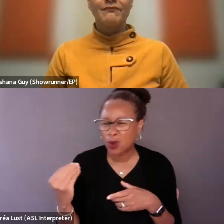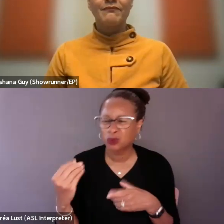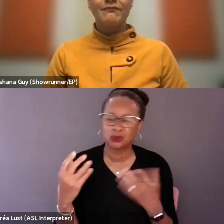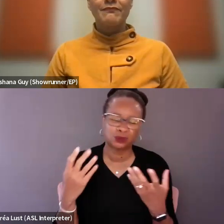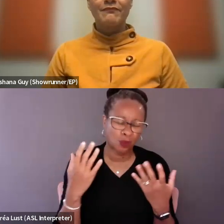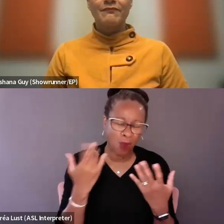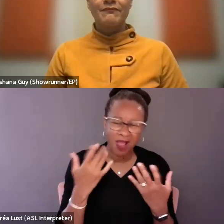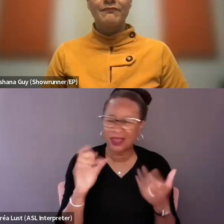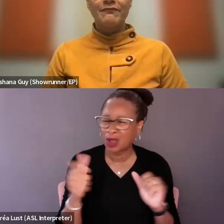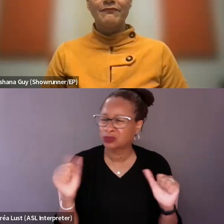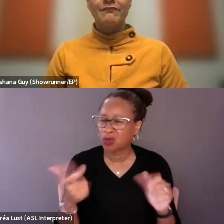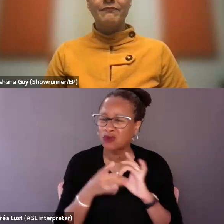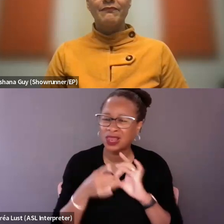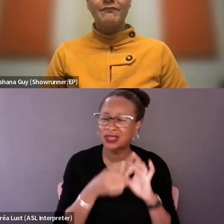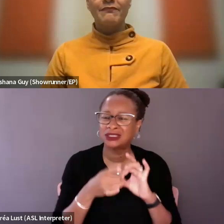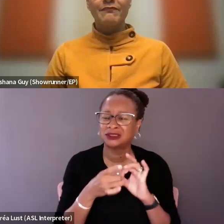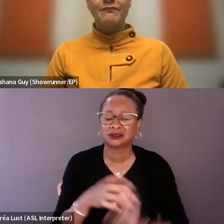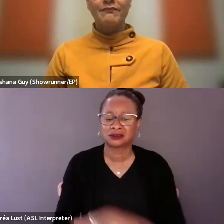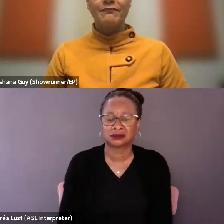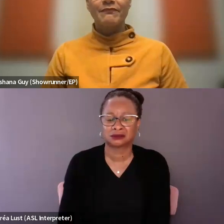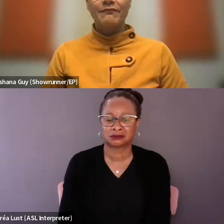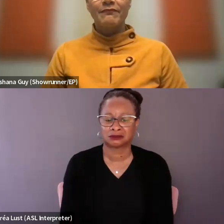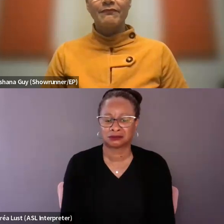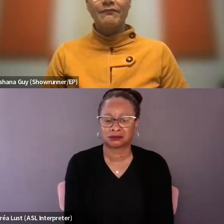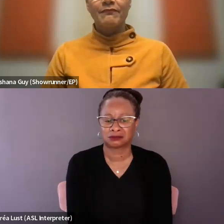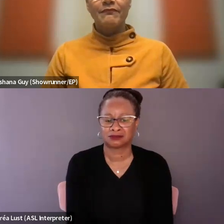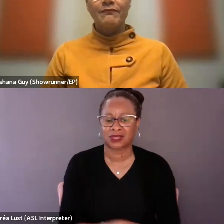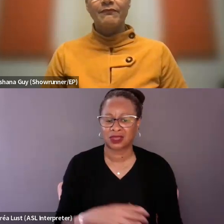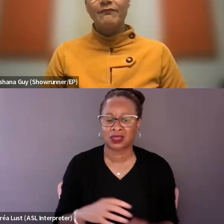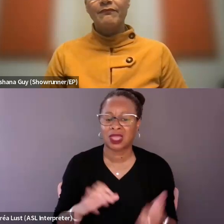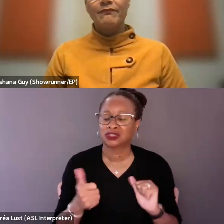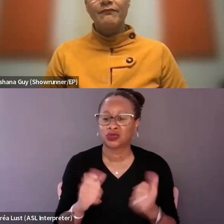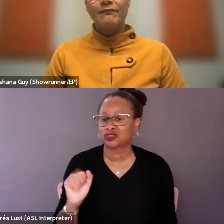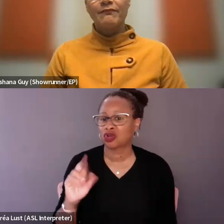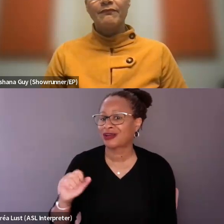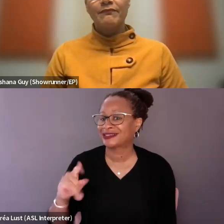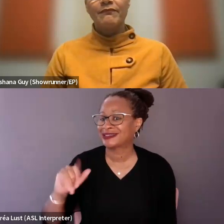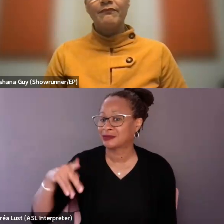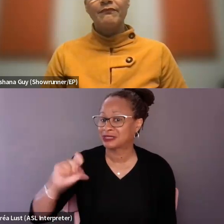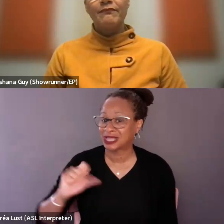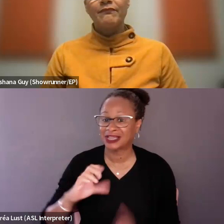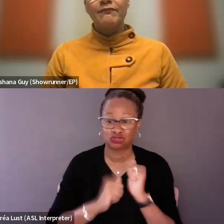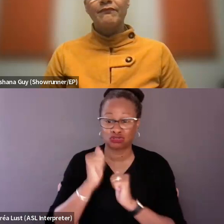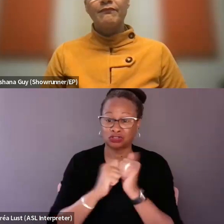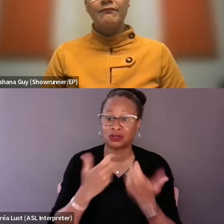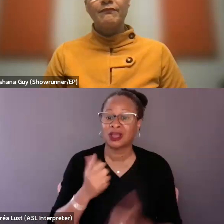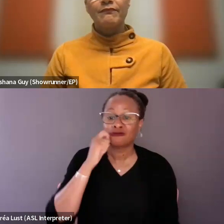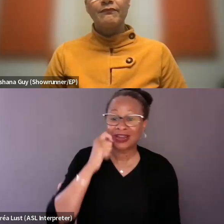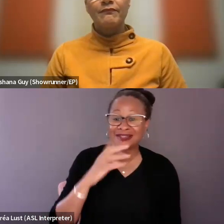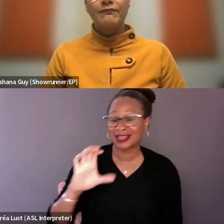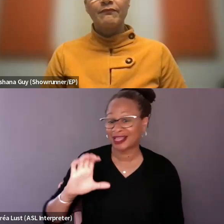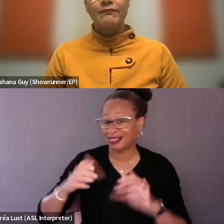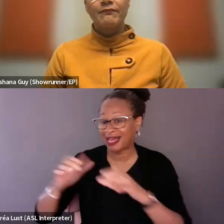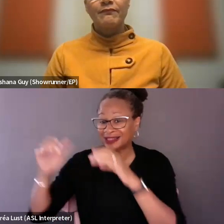it's all related to these archetypes and structures of race and class that we've